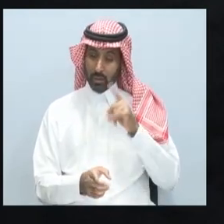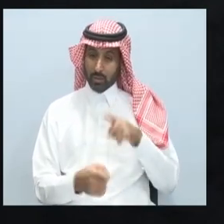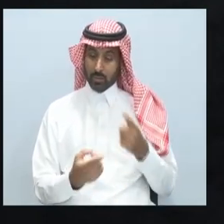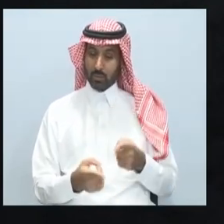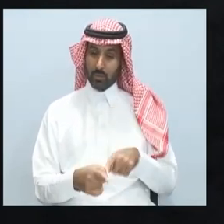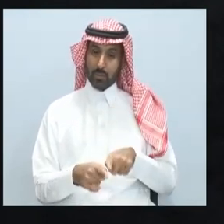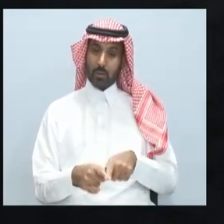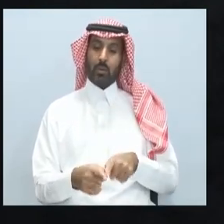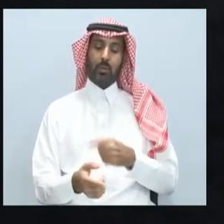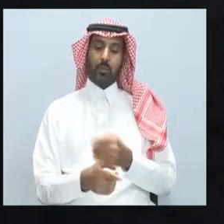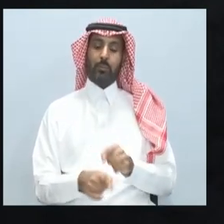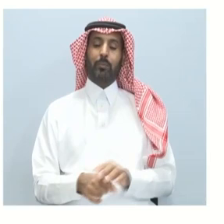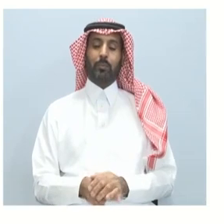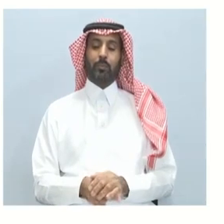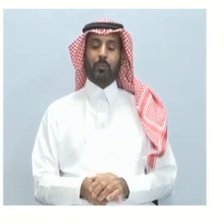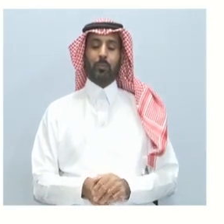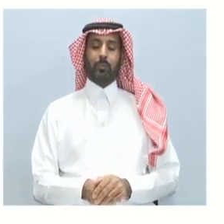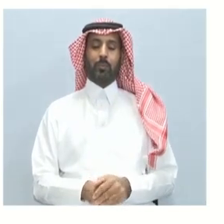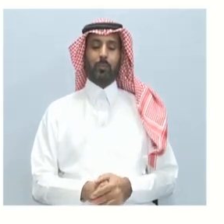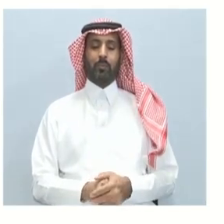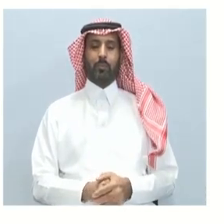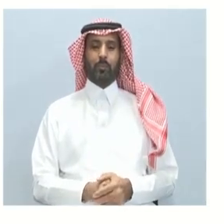together. So moving on,